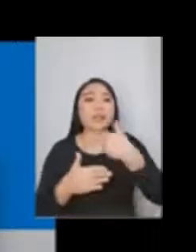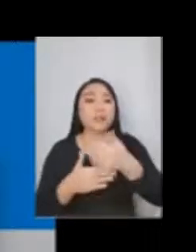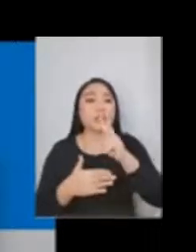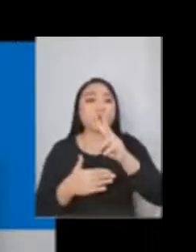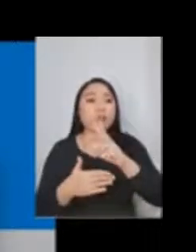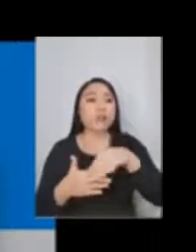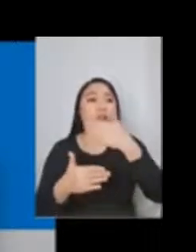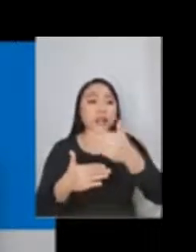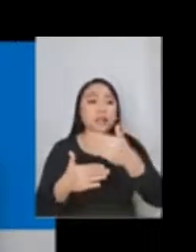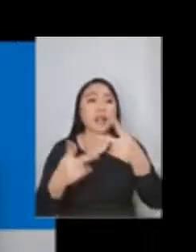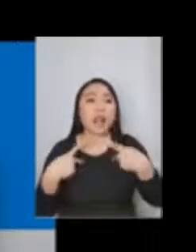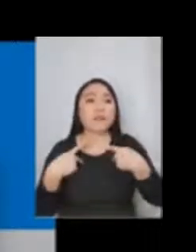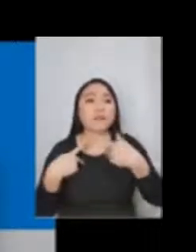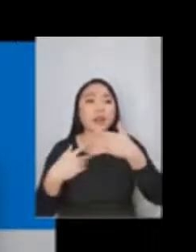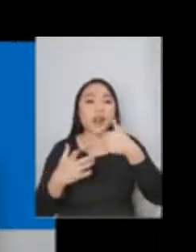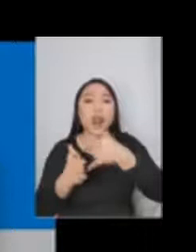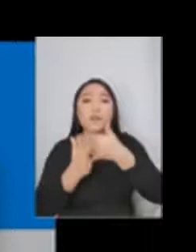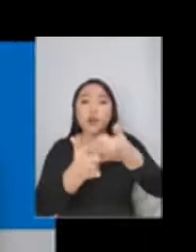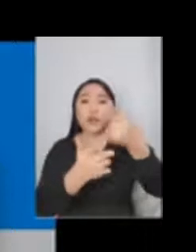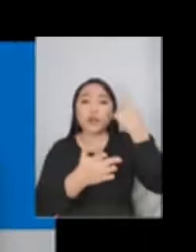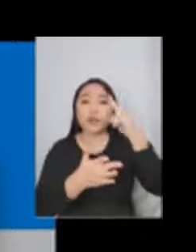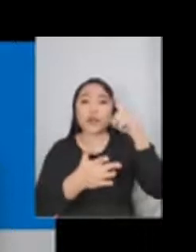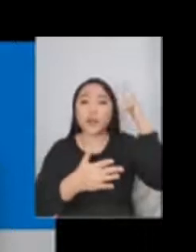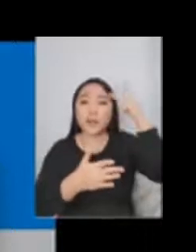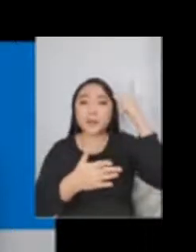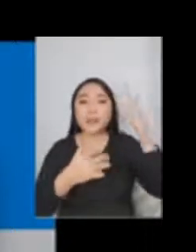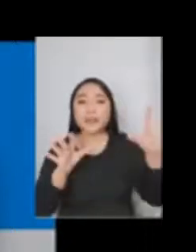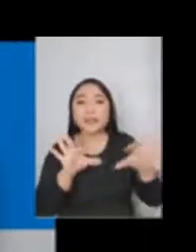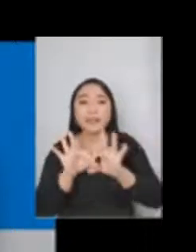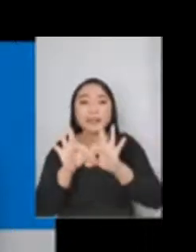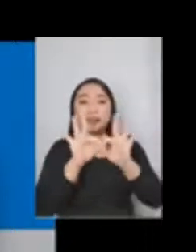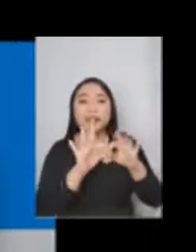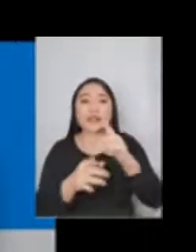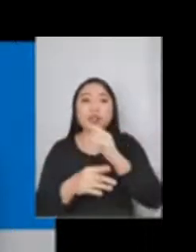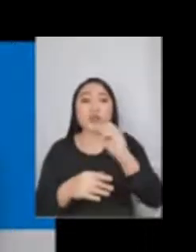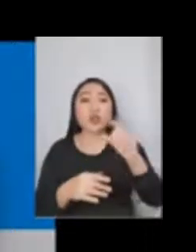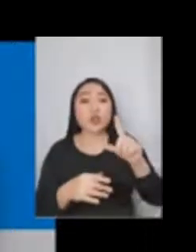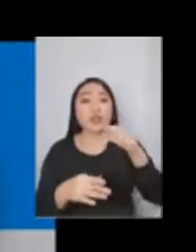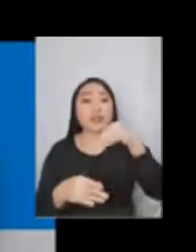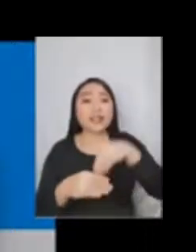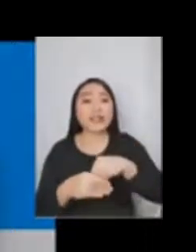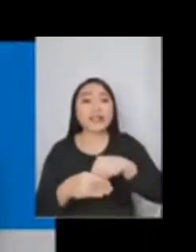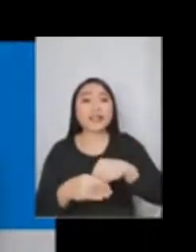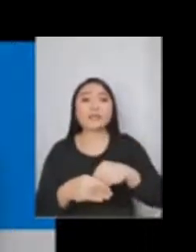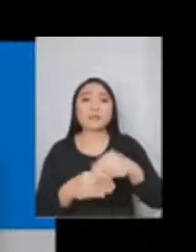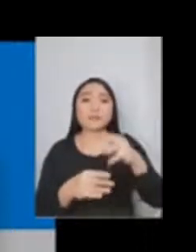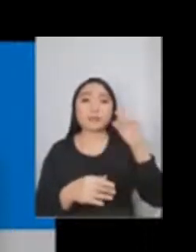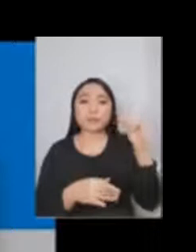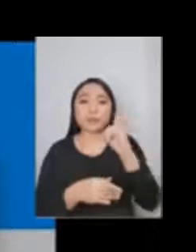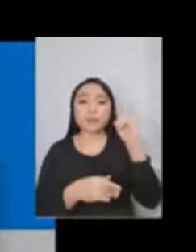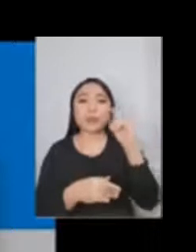tayo ng FOI Special Award or Freedom of Information Special Award from the